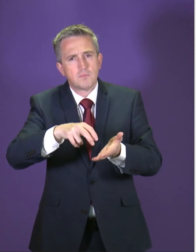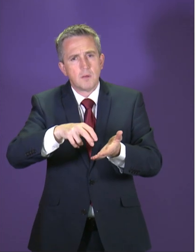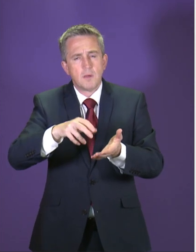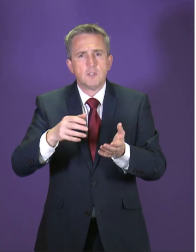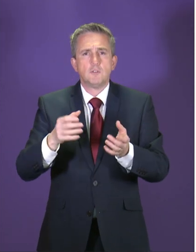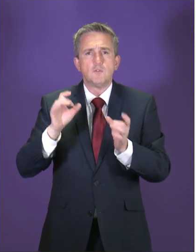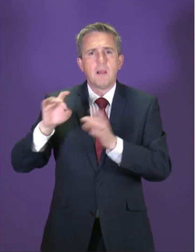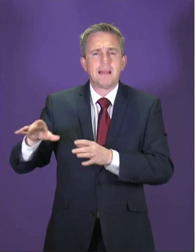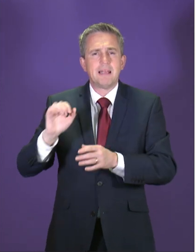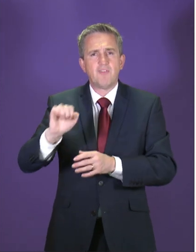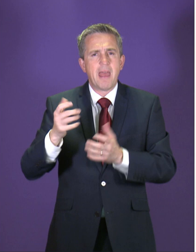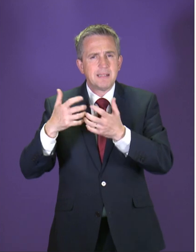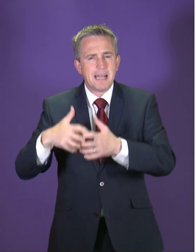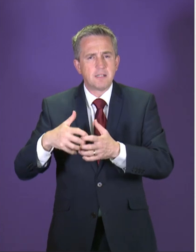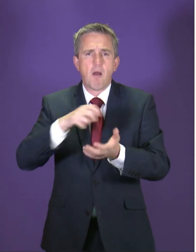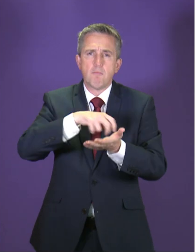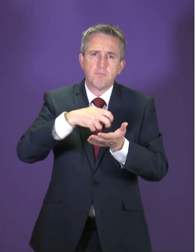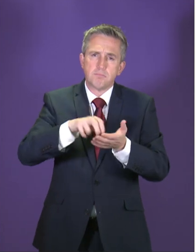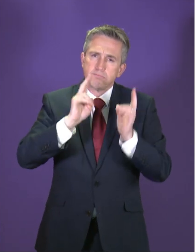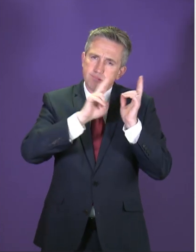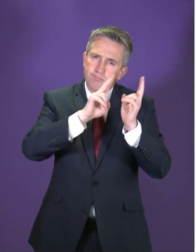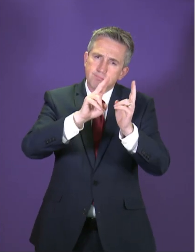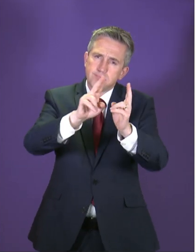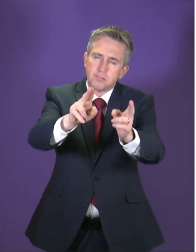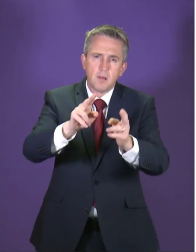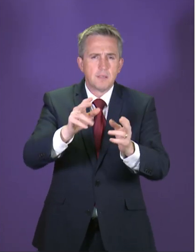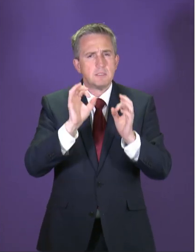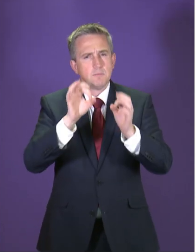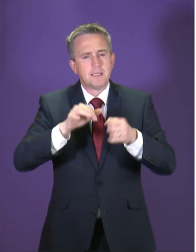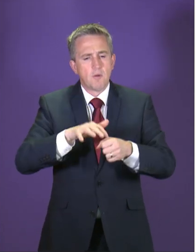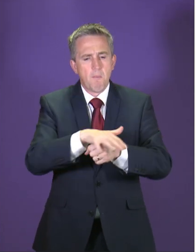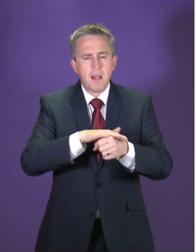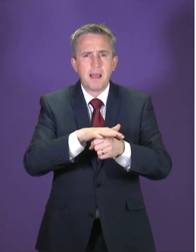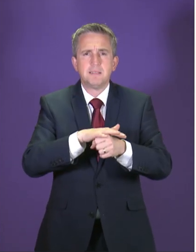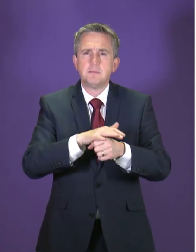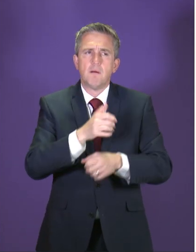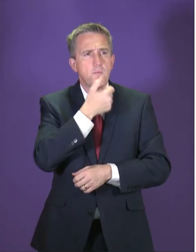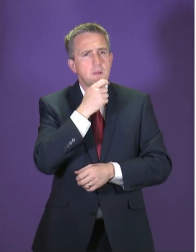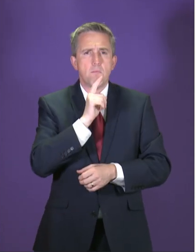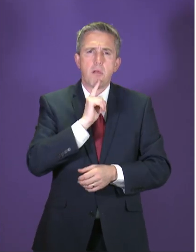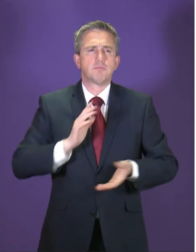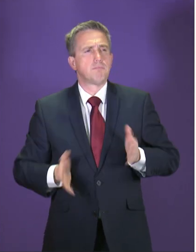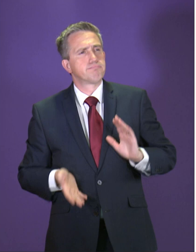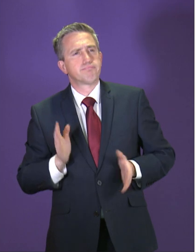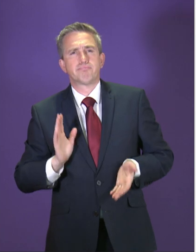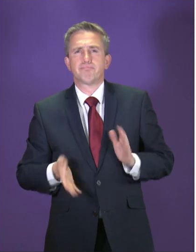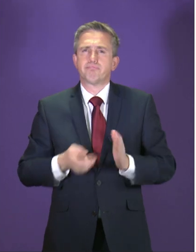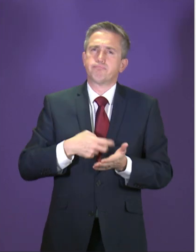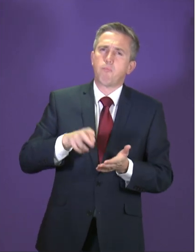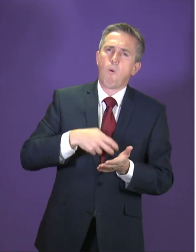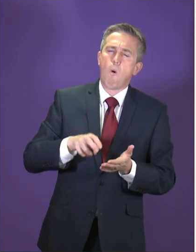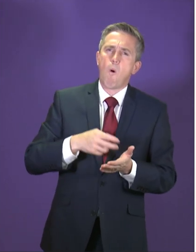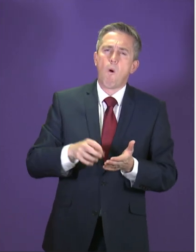devices. The High Line makes a special place for people to be unproductive, a place to actually do